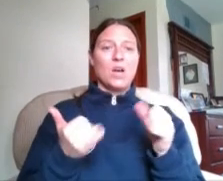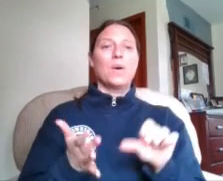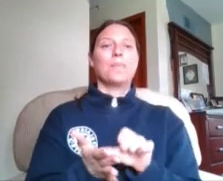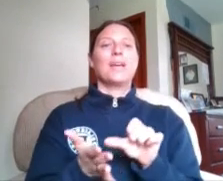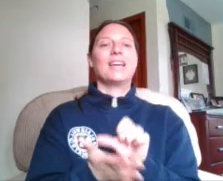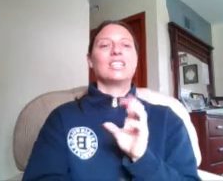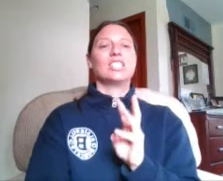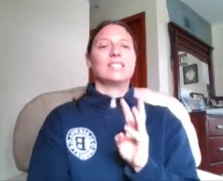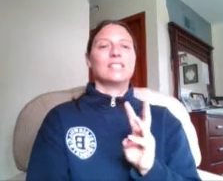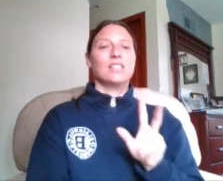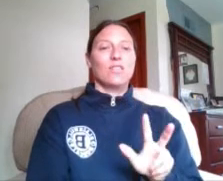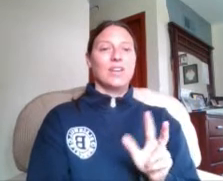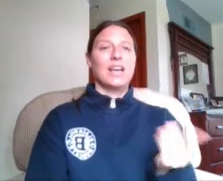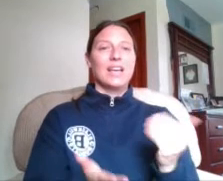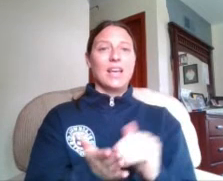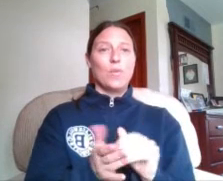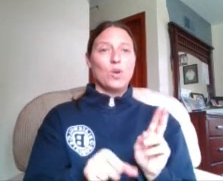distance chart